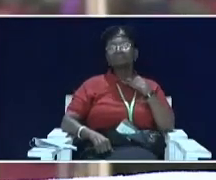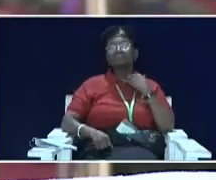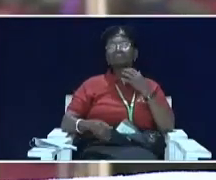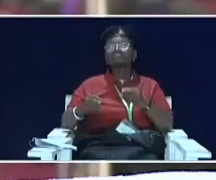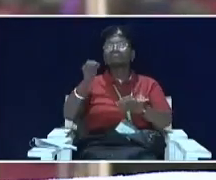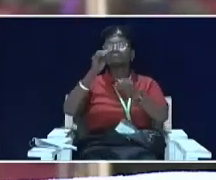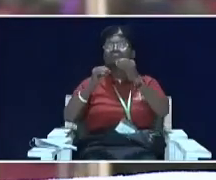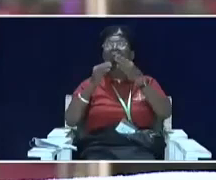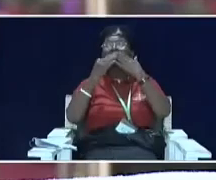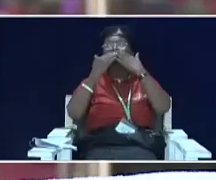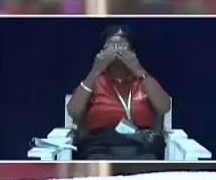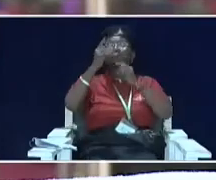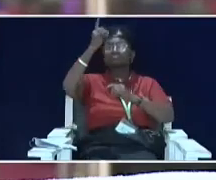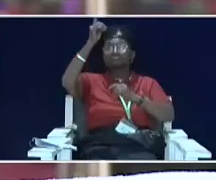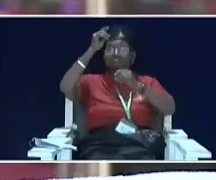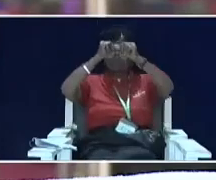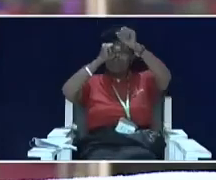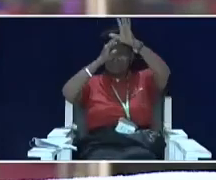Thank you, Father.